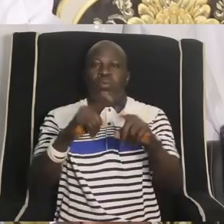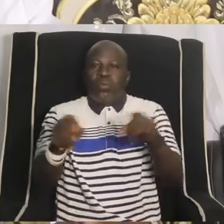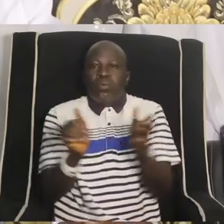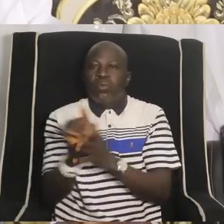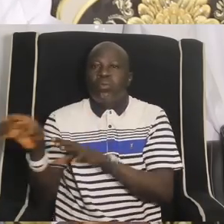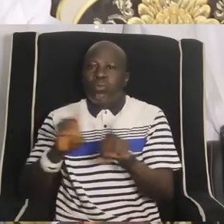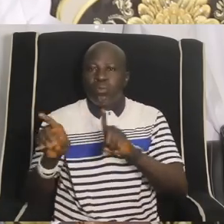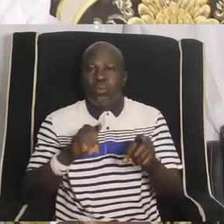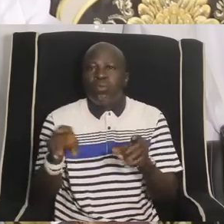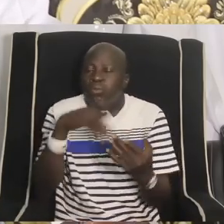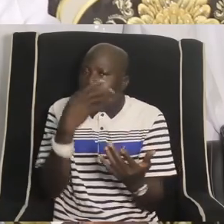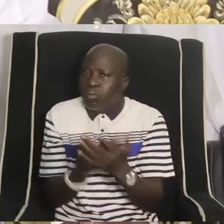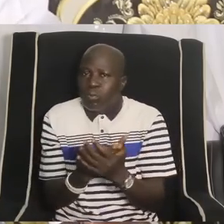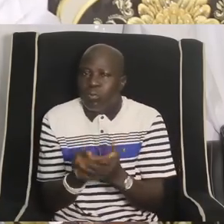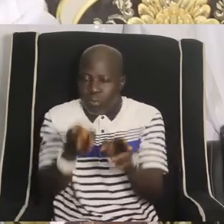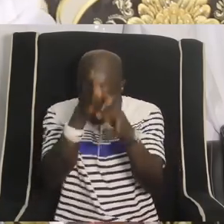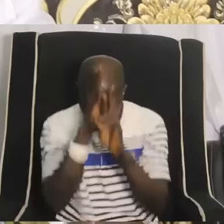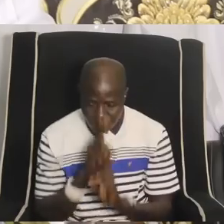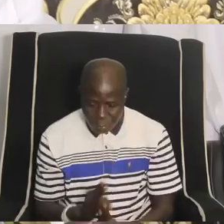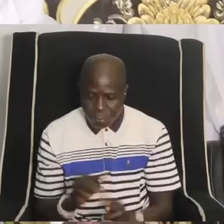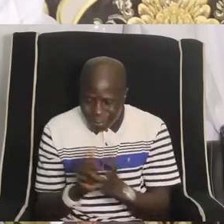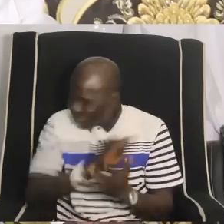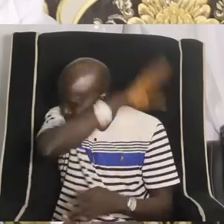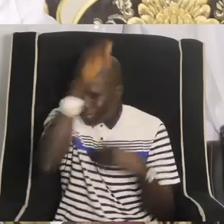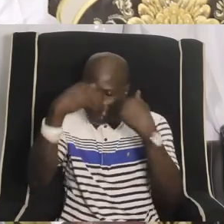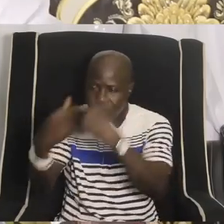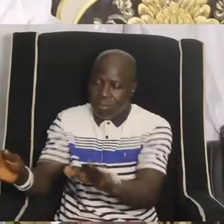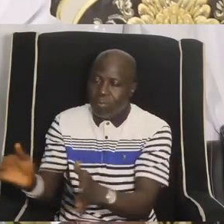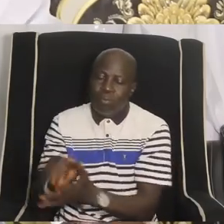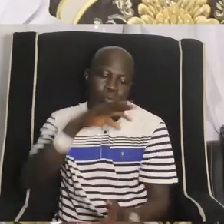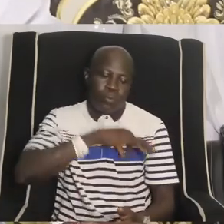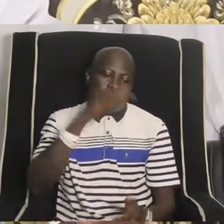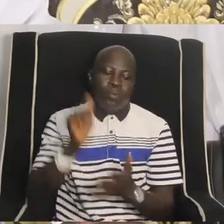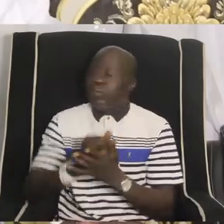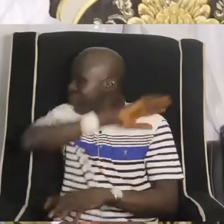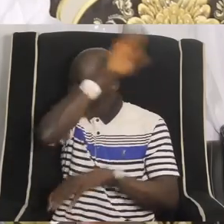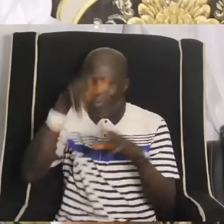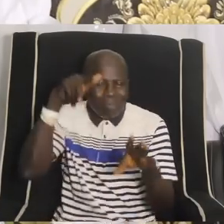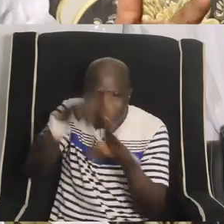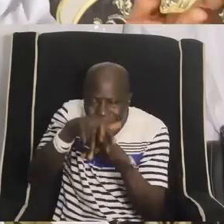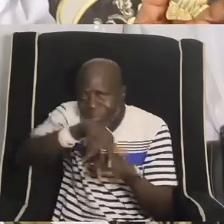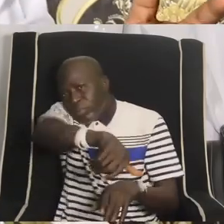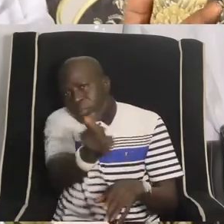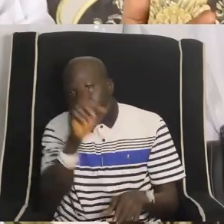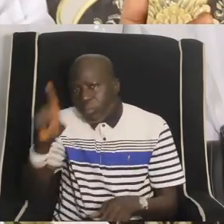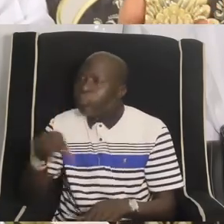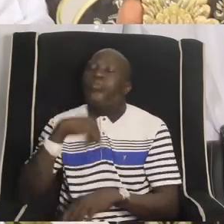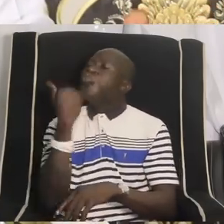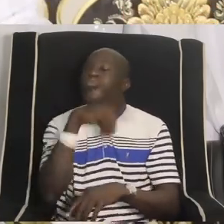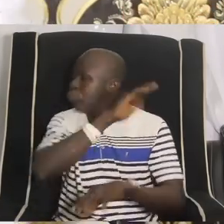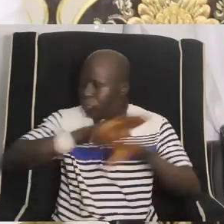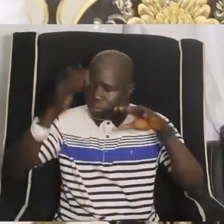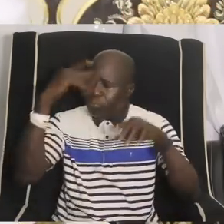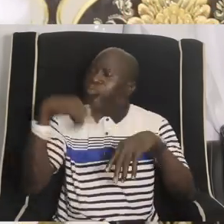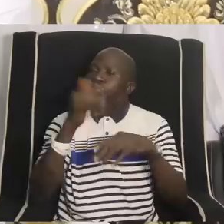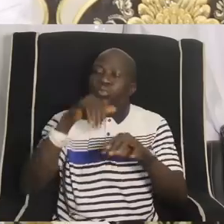ma se pele. YouTube on yourself. O ma ba so olore nu. So that you will not miss your benefactor. Ma foju di eniyan. You underrate anyone. O meta ran si o. You don't know